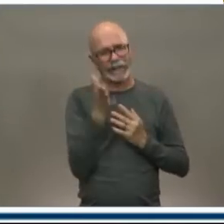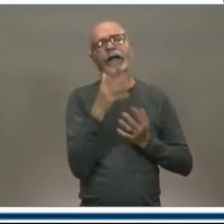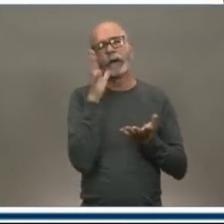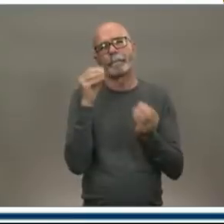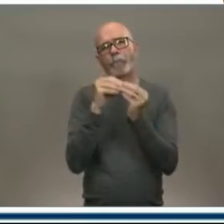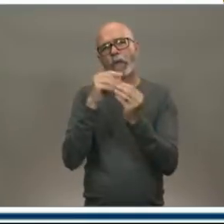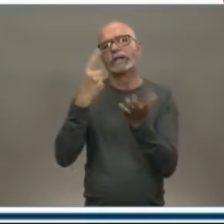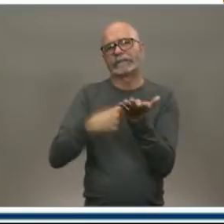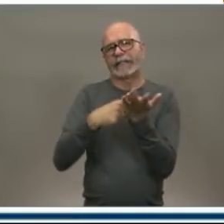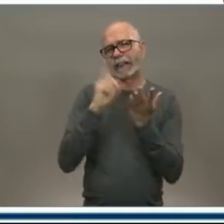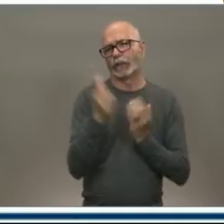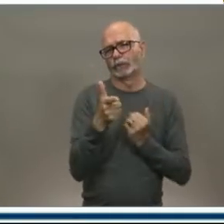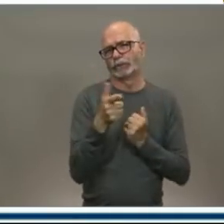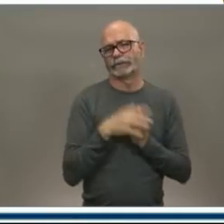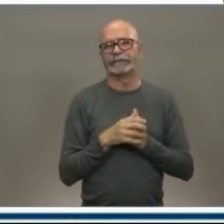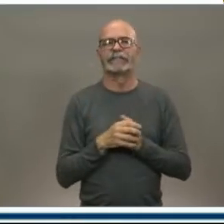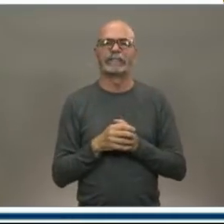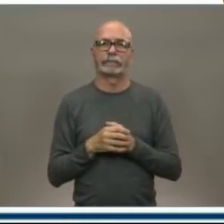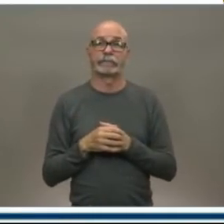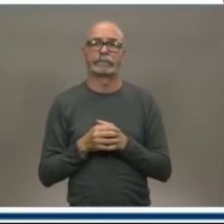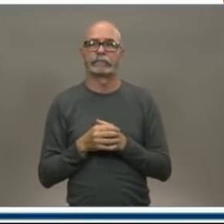Laroche.